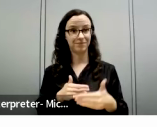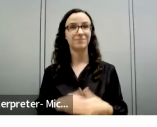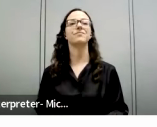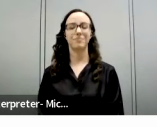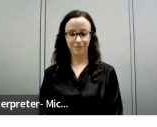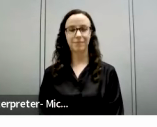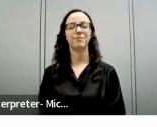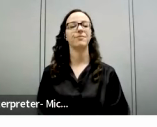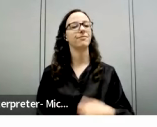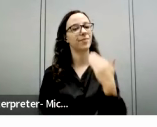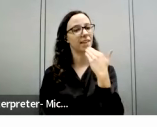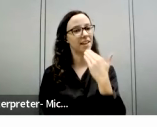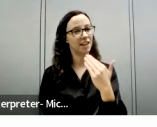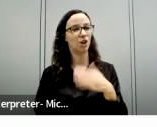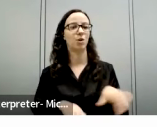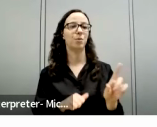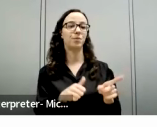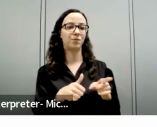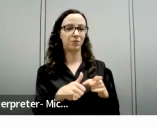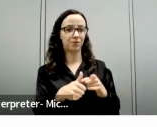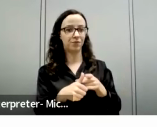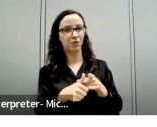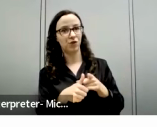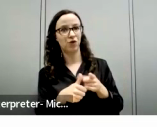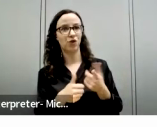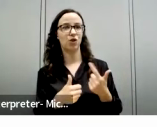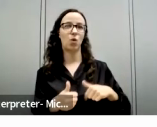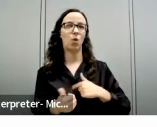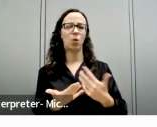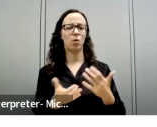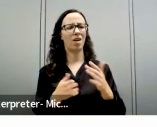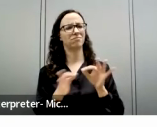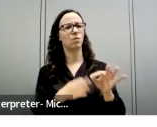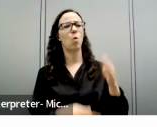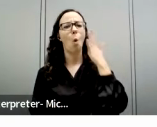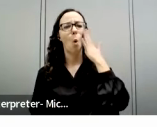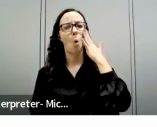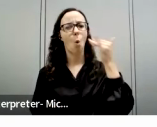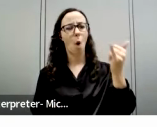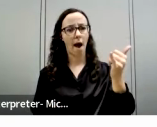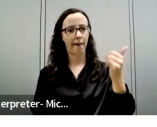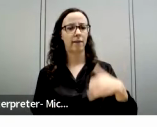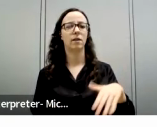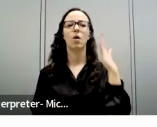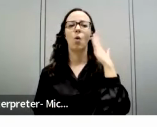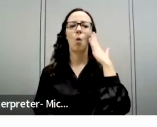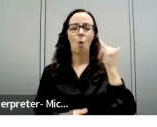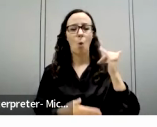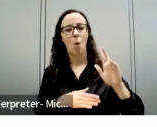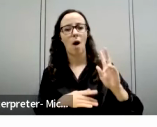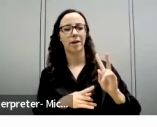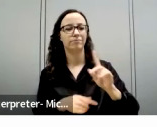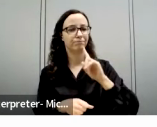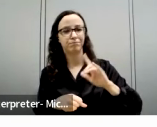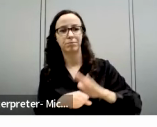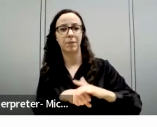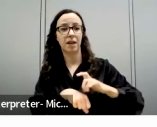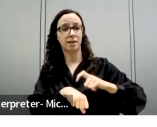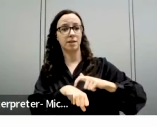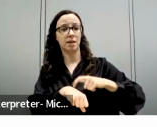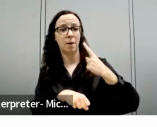Thank you. Okay, so the first thing is just kind of addressing the big why. So why take the time to adapt or remix a